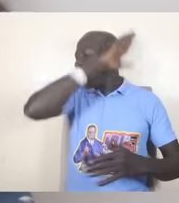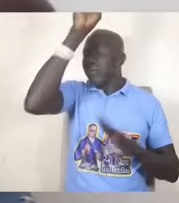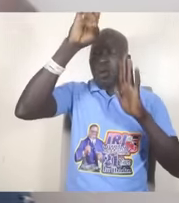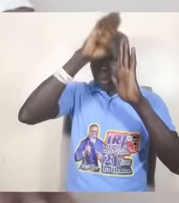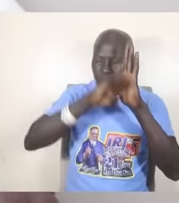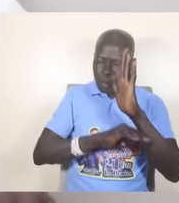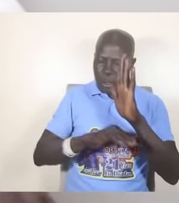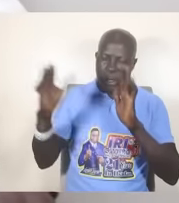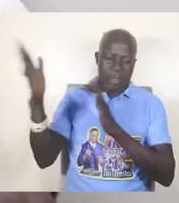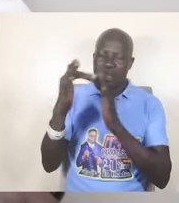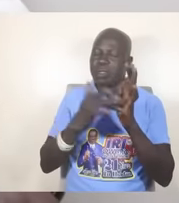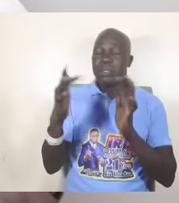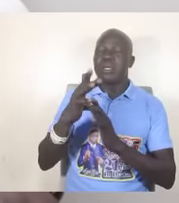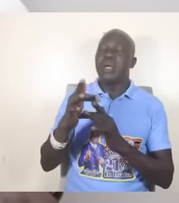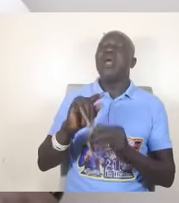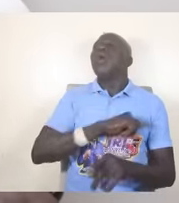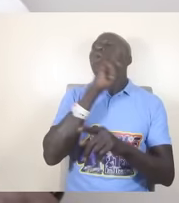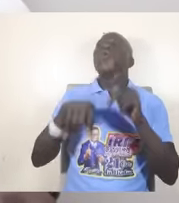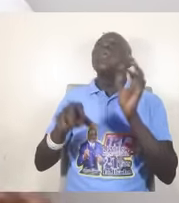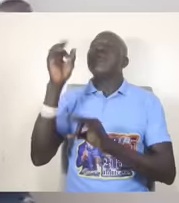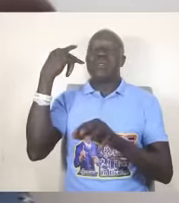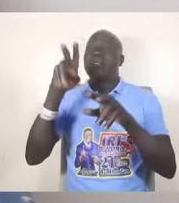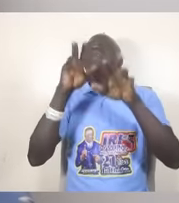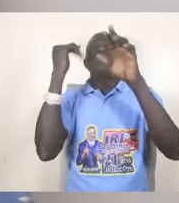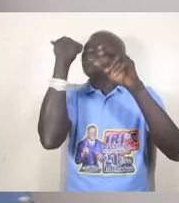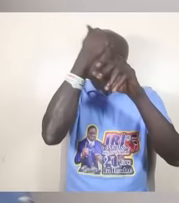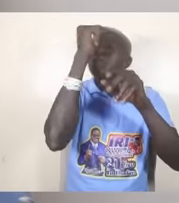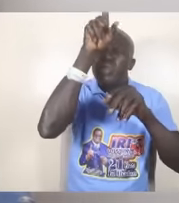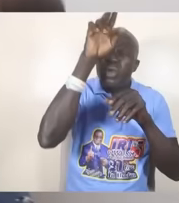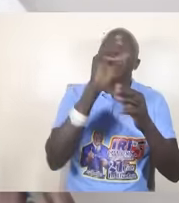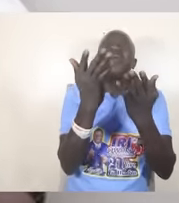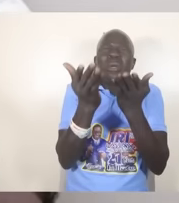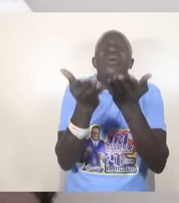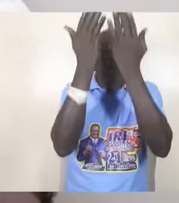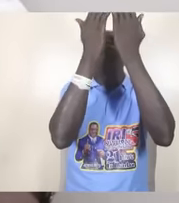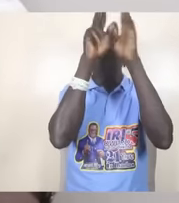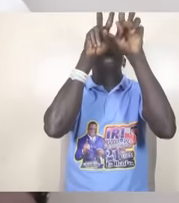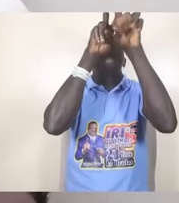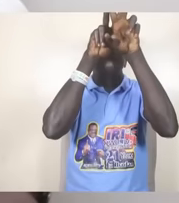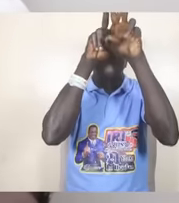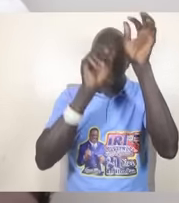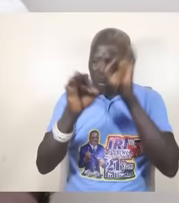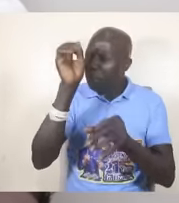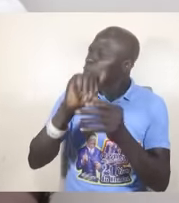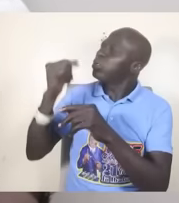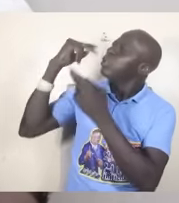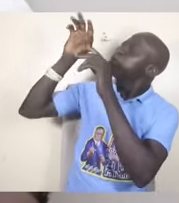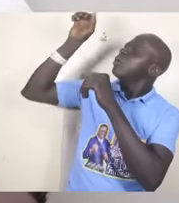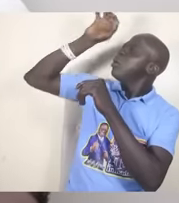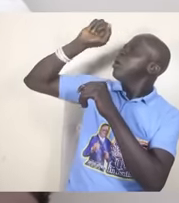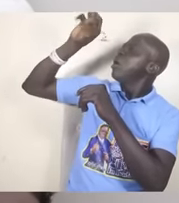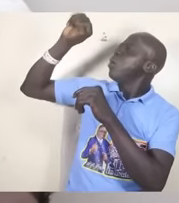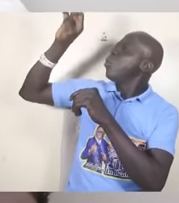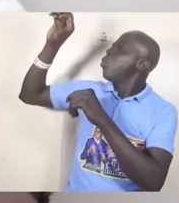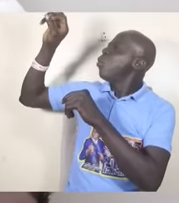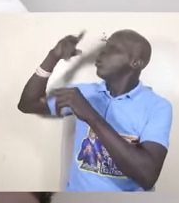will never be demoted. Be if you want to look at the sun, okay. You will lift up your heart. If you want to look at the